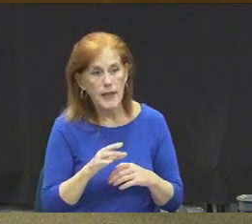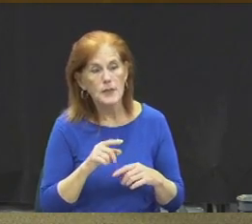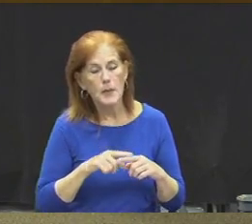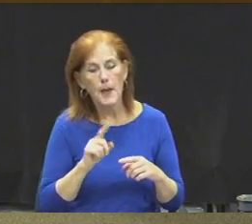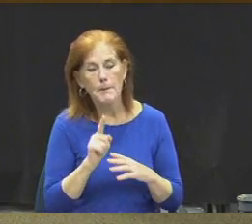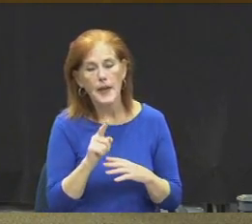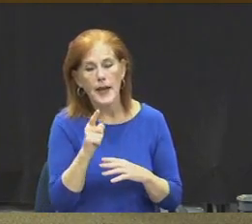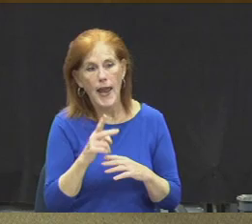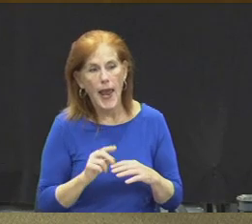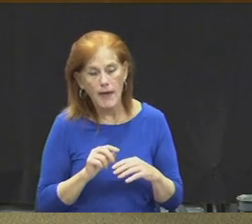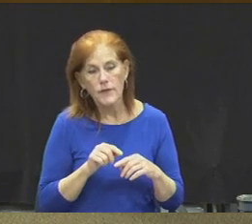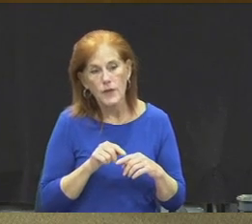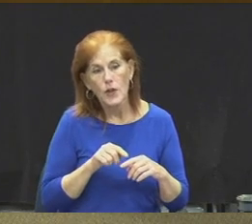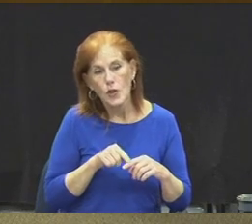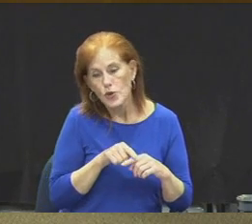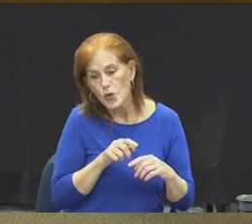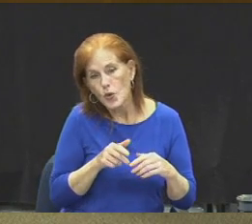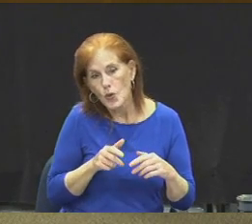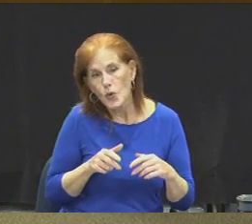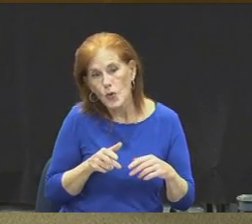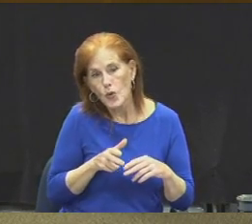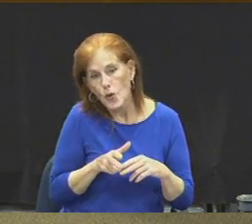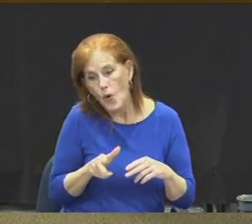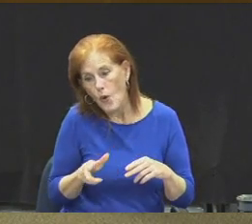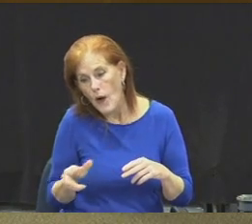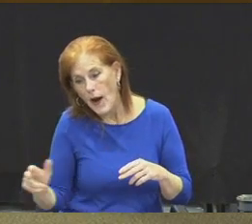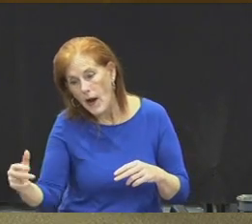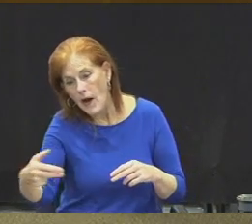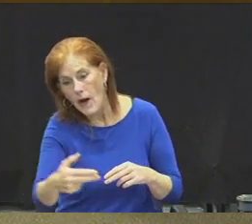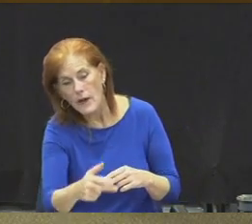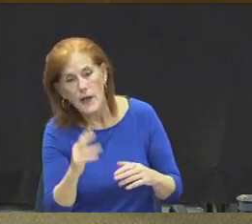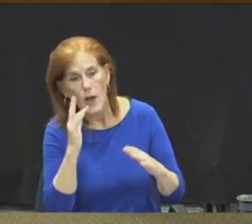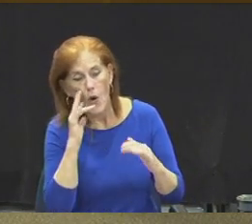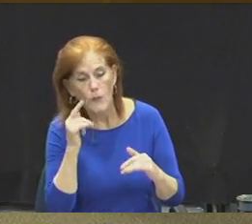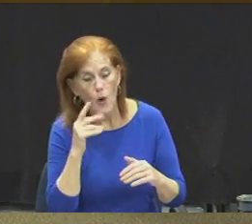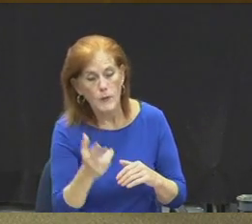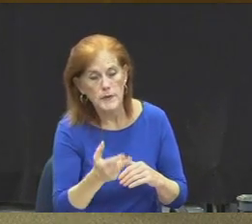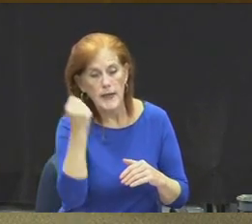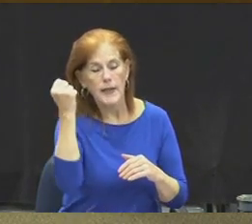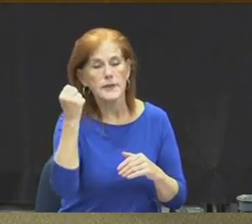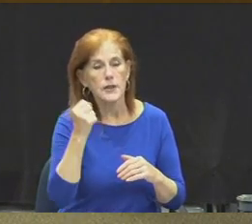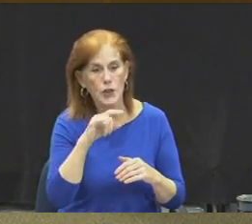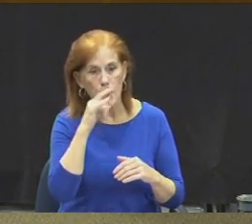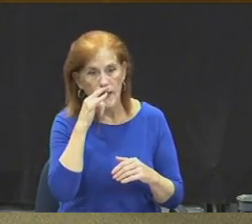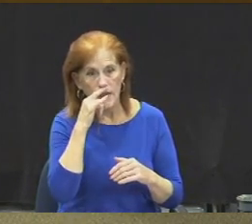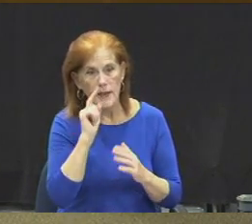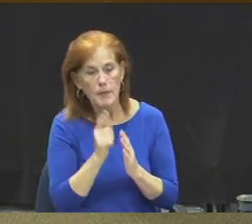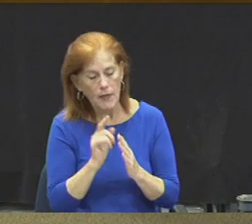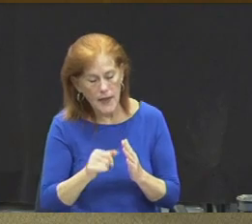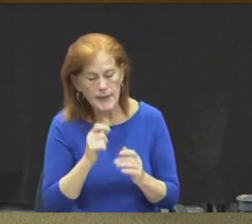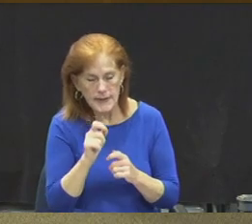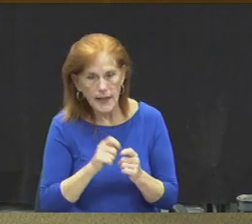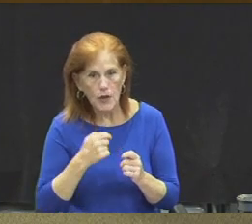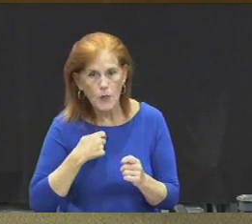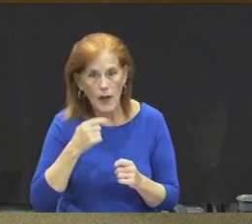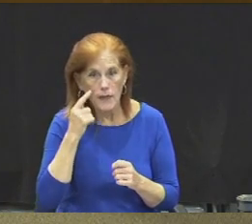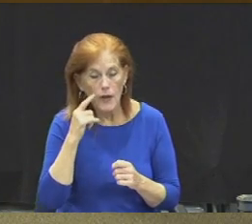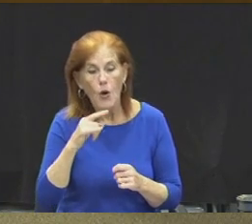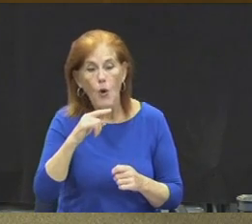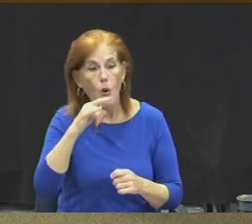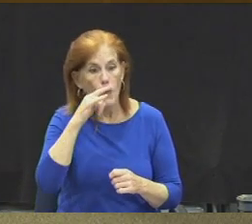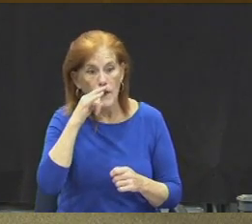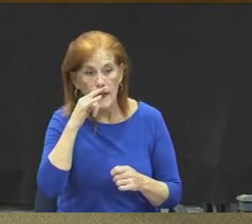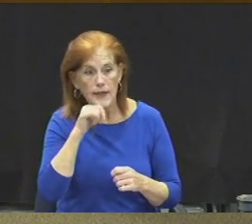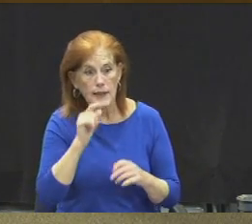minute and a half to get around to get them. Hope no It one just takes your kid in the meantime. That's didn't- what I'm. Right? That's exactly what I thought when he was talking. doesn't run off like